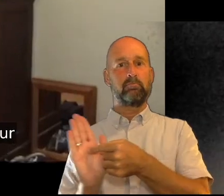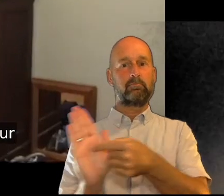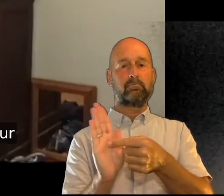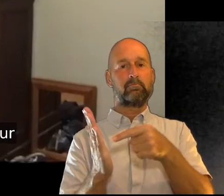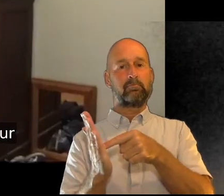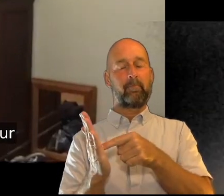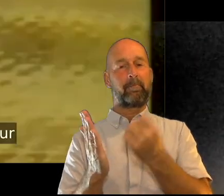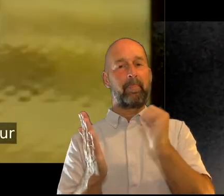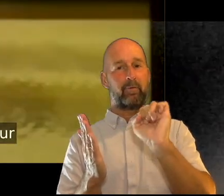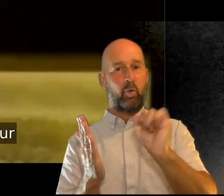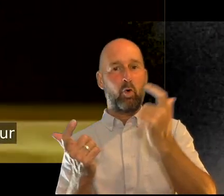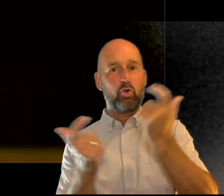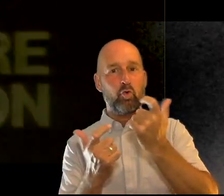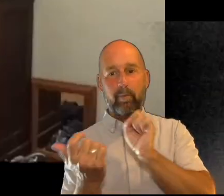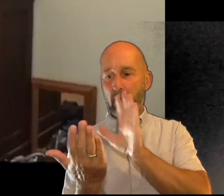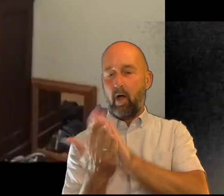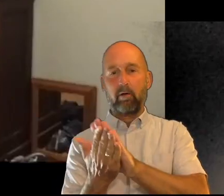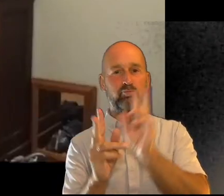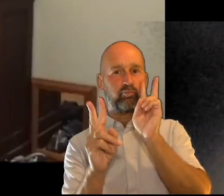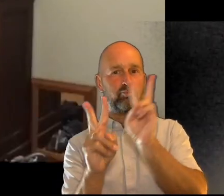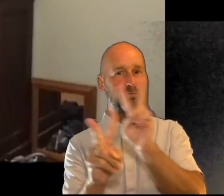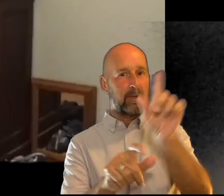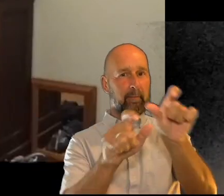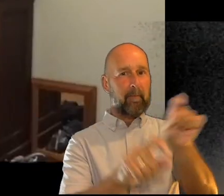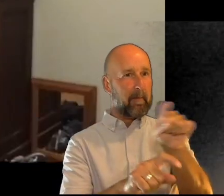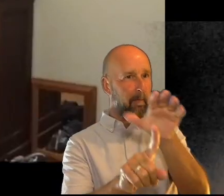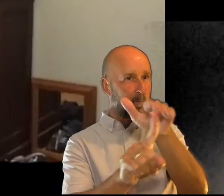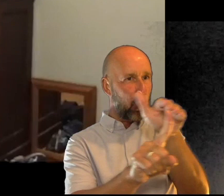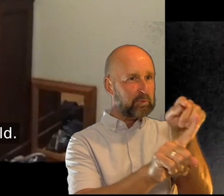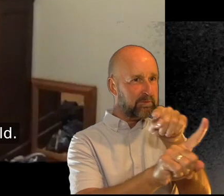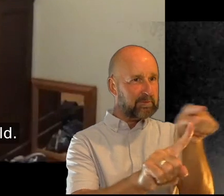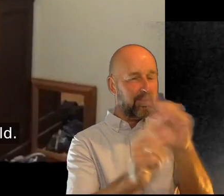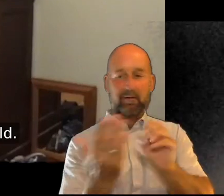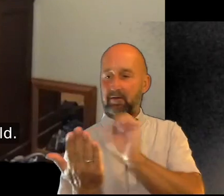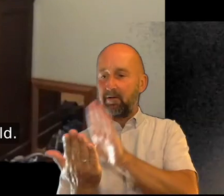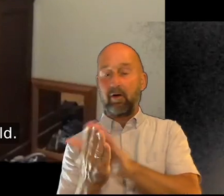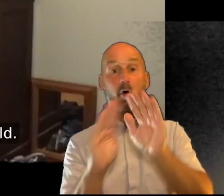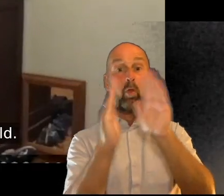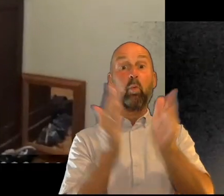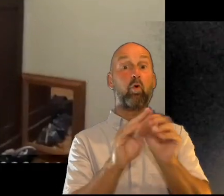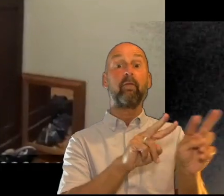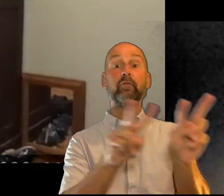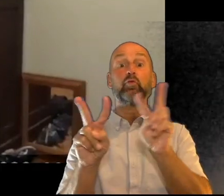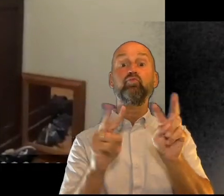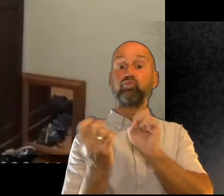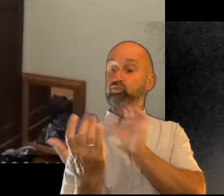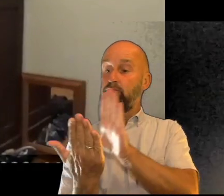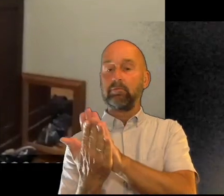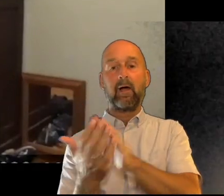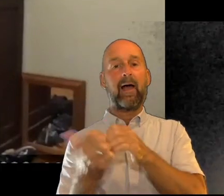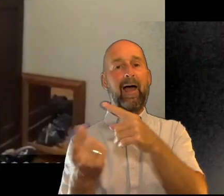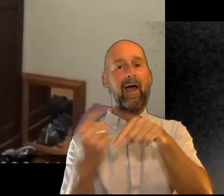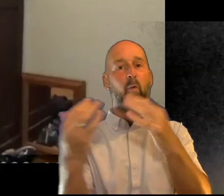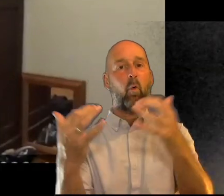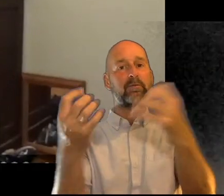page, just maybe your sense of humour, or maybe things that you notice in other people, or the way that you see the world, thinking about maybe how I